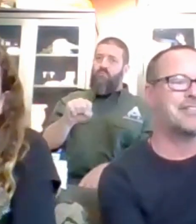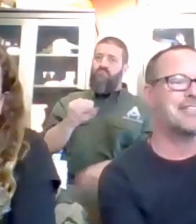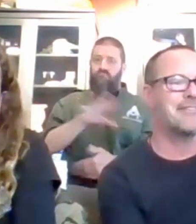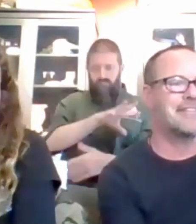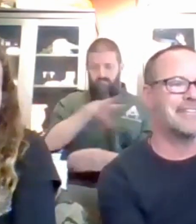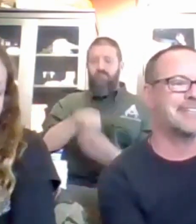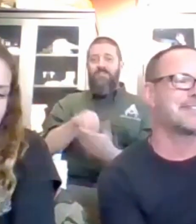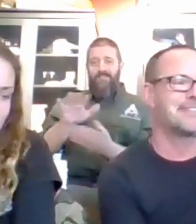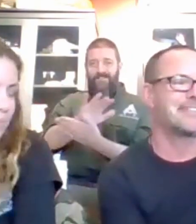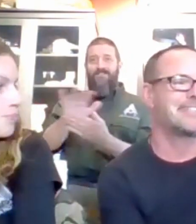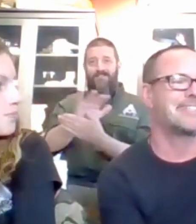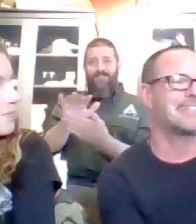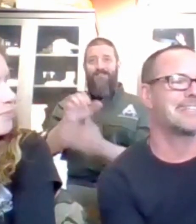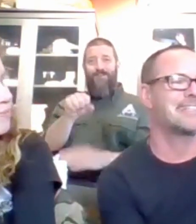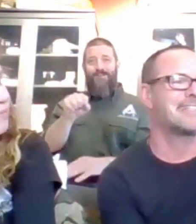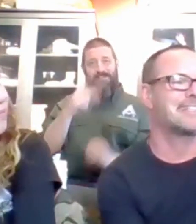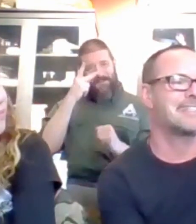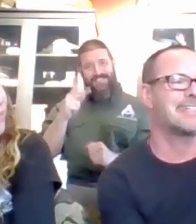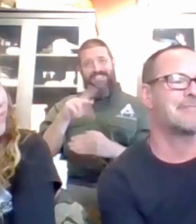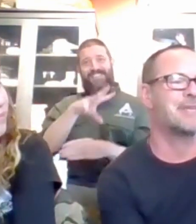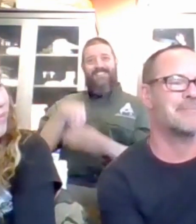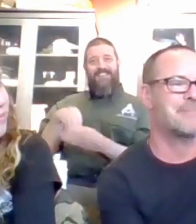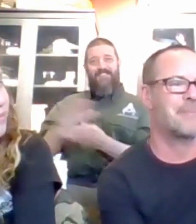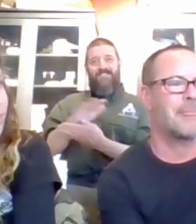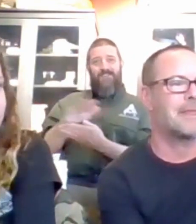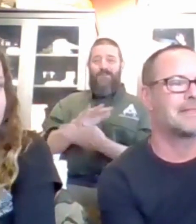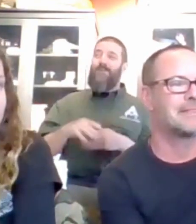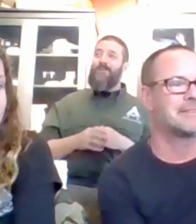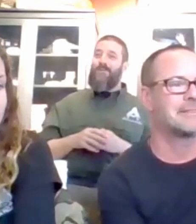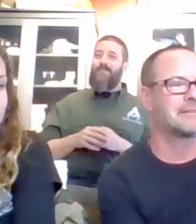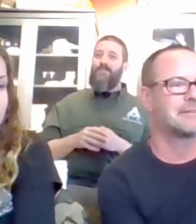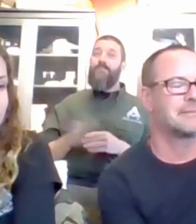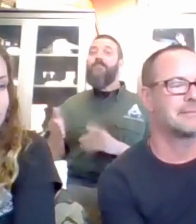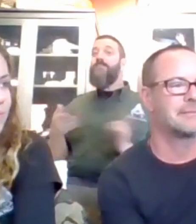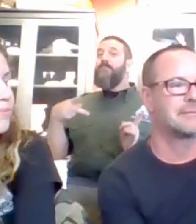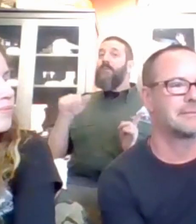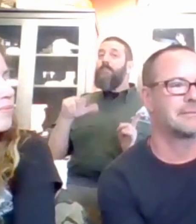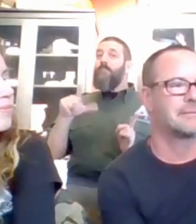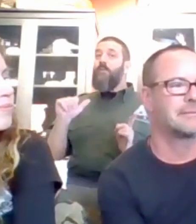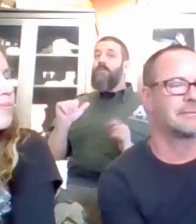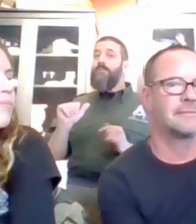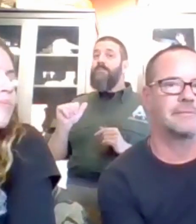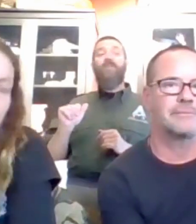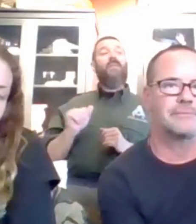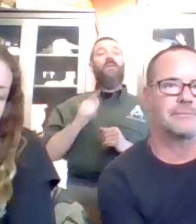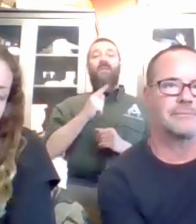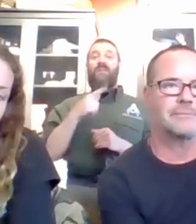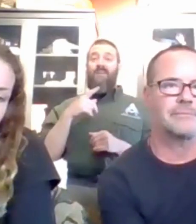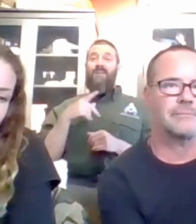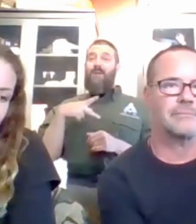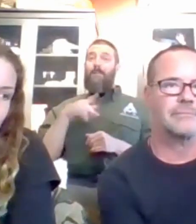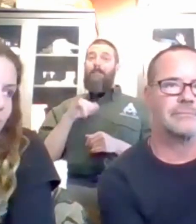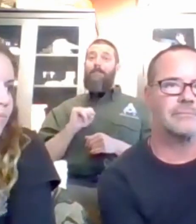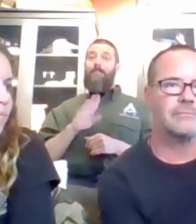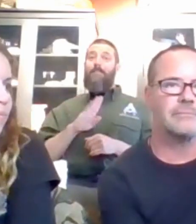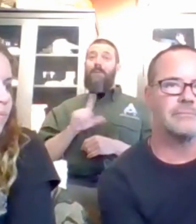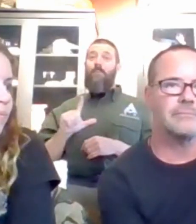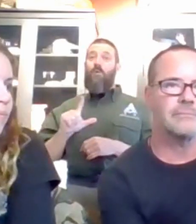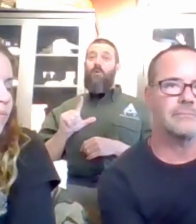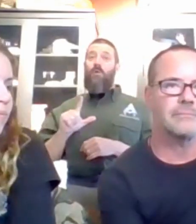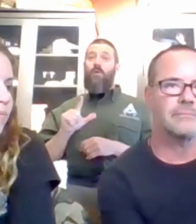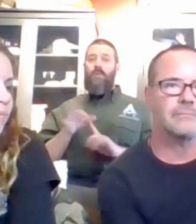with them, and yeah, she's in the video. She comes up. She helped. Pit bulls